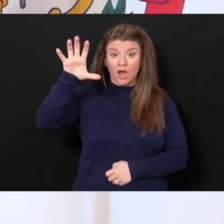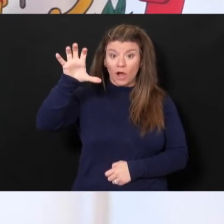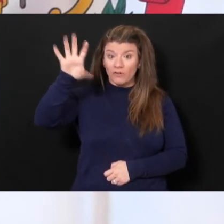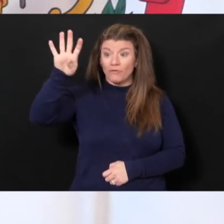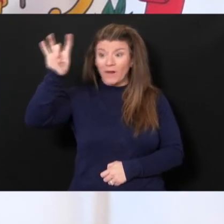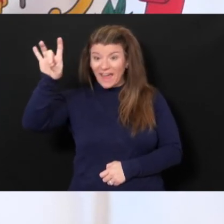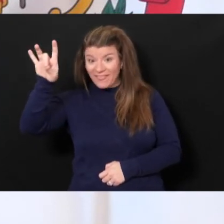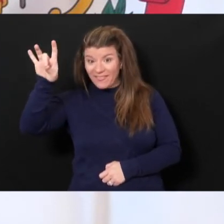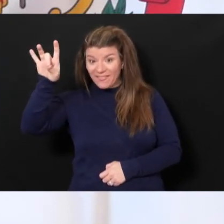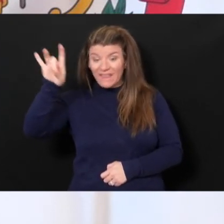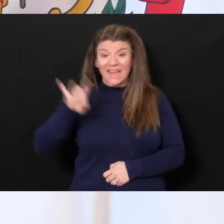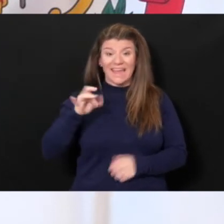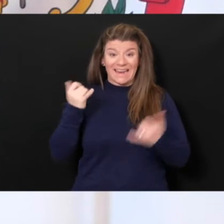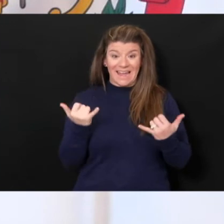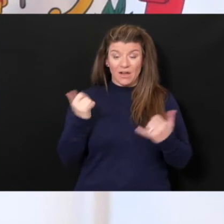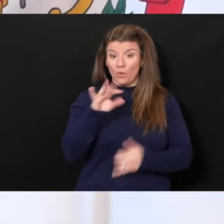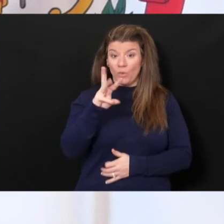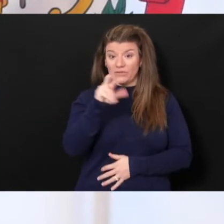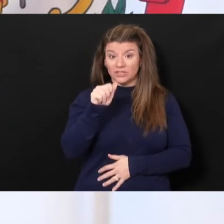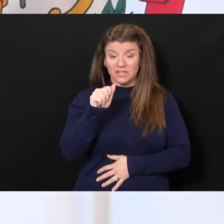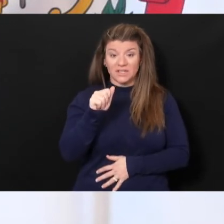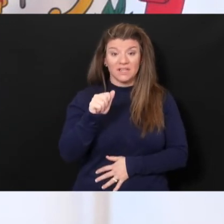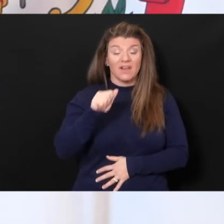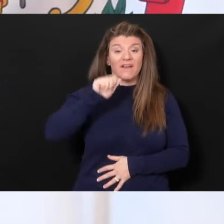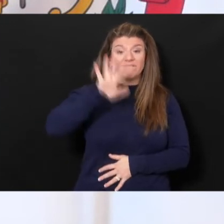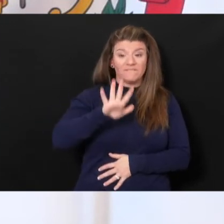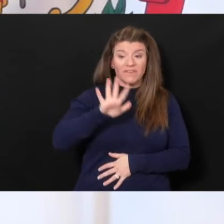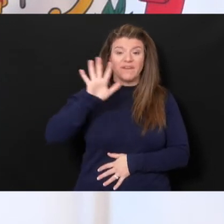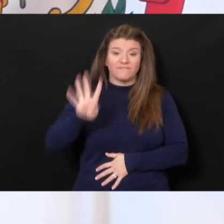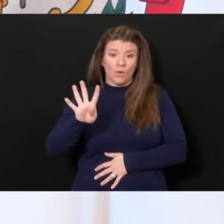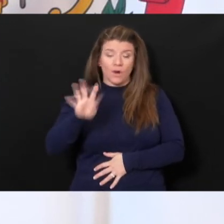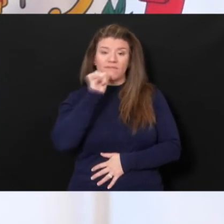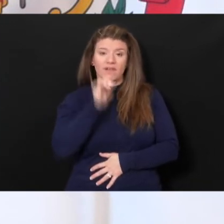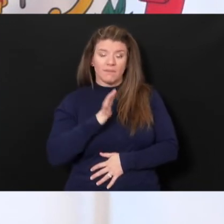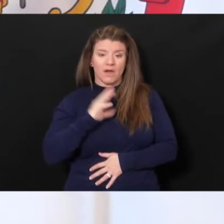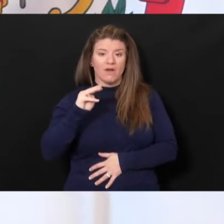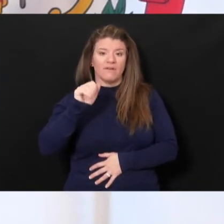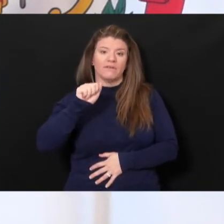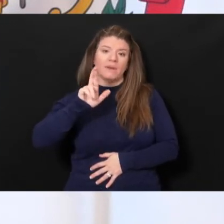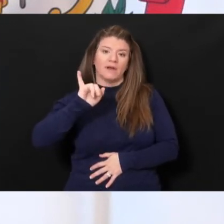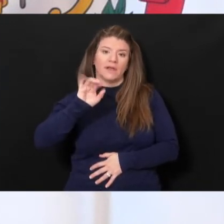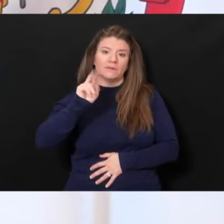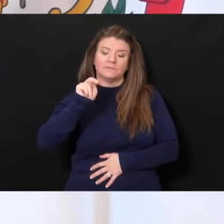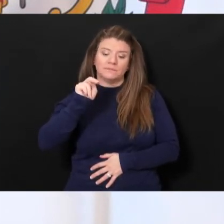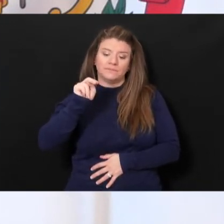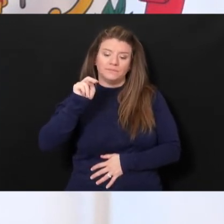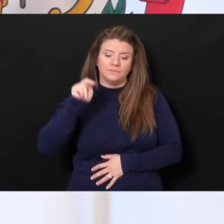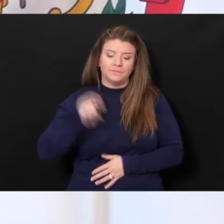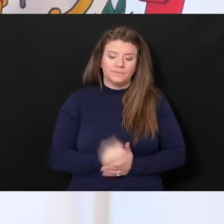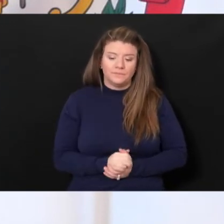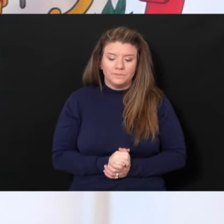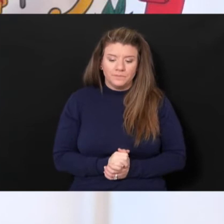2,248th death in West Virginia, a 54-year-old female from Marion County.